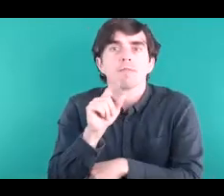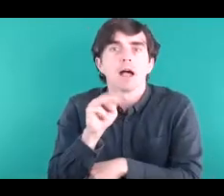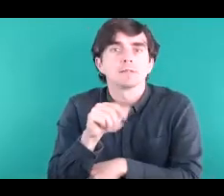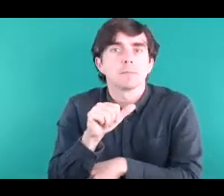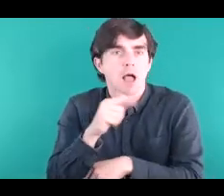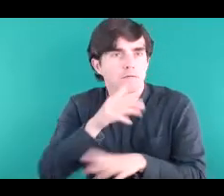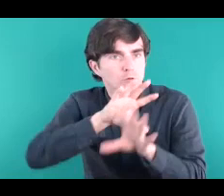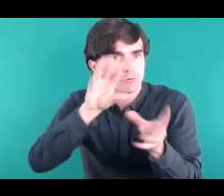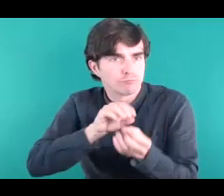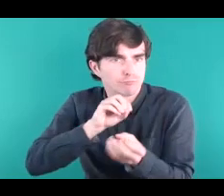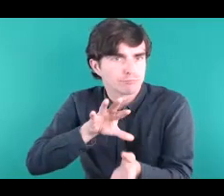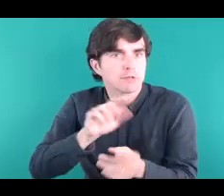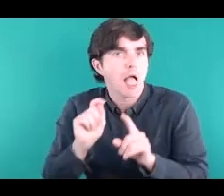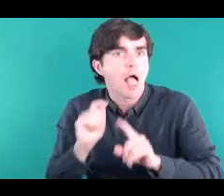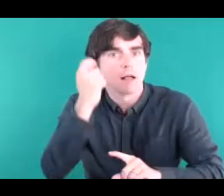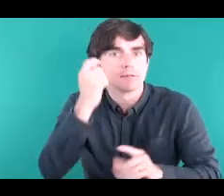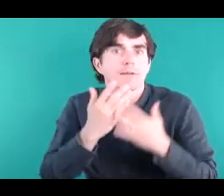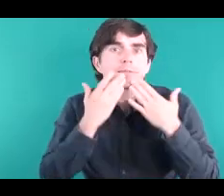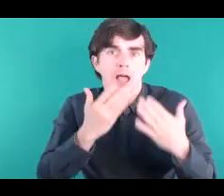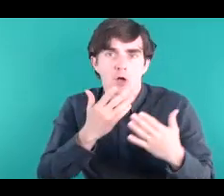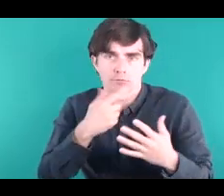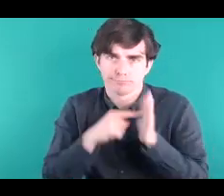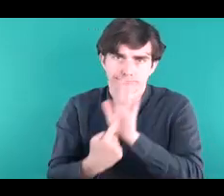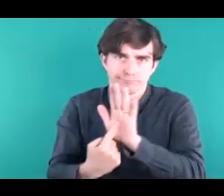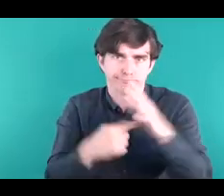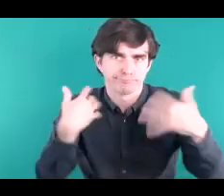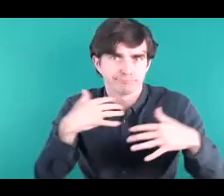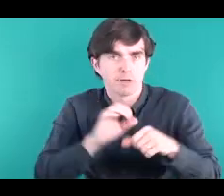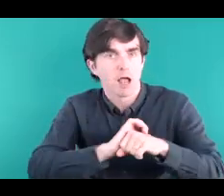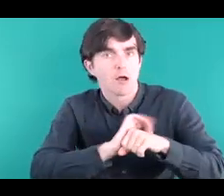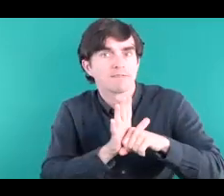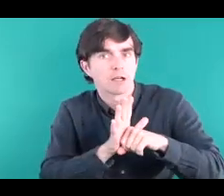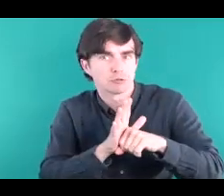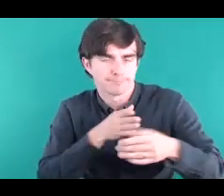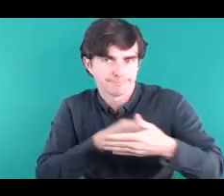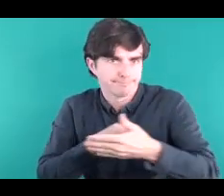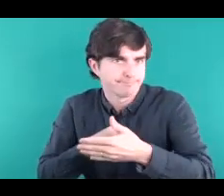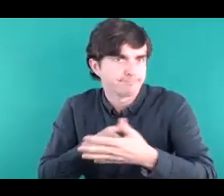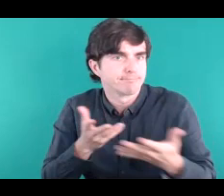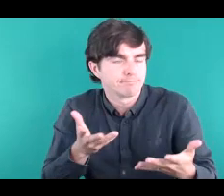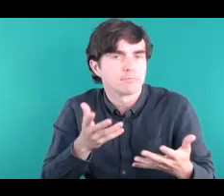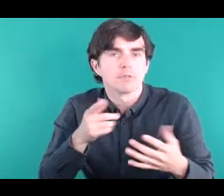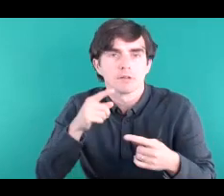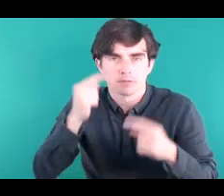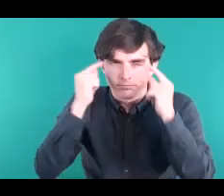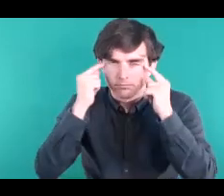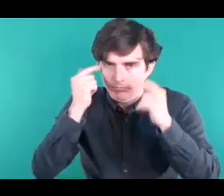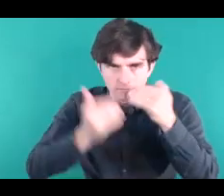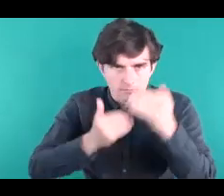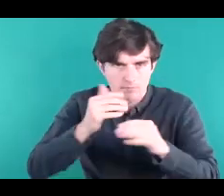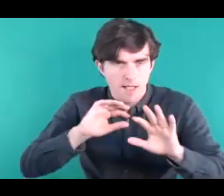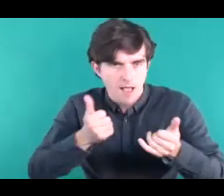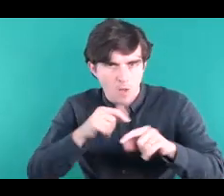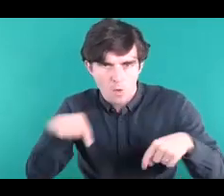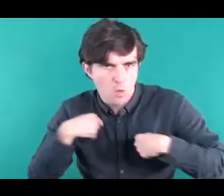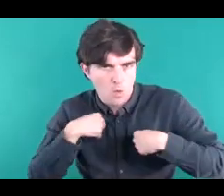the collaboration with DPOs and the engagement between government and DPOs have allowed to overcome some of